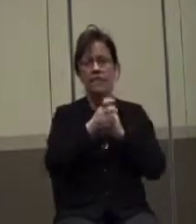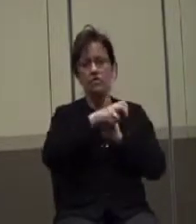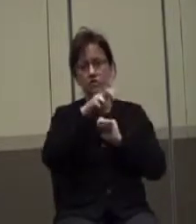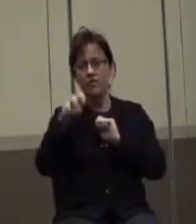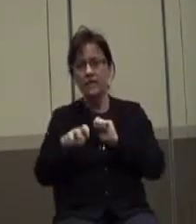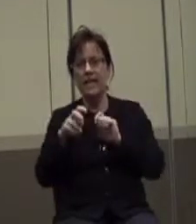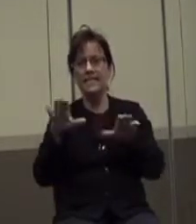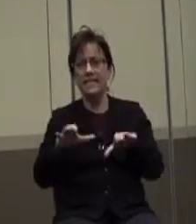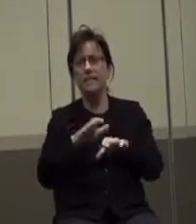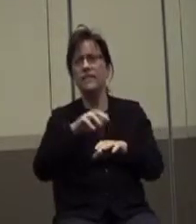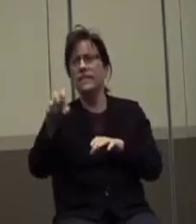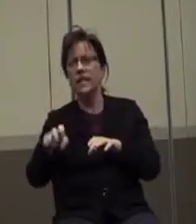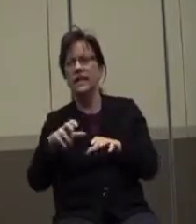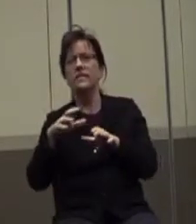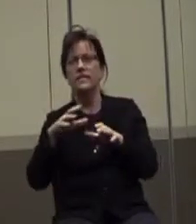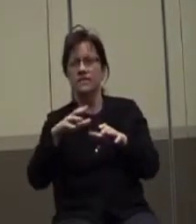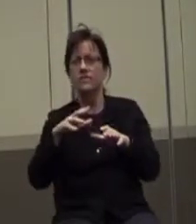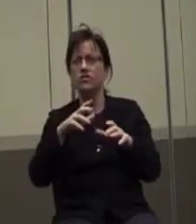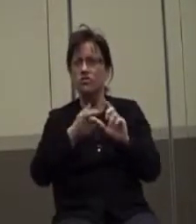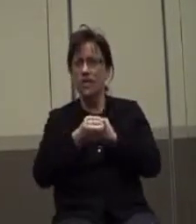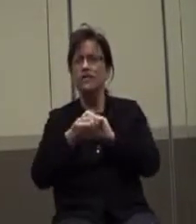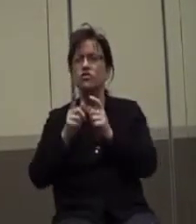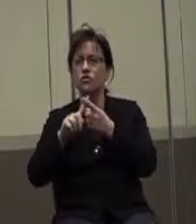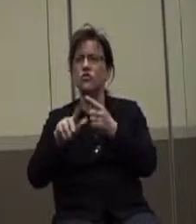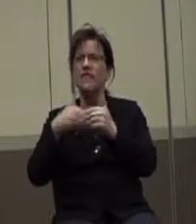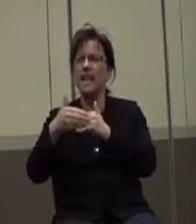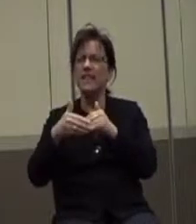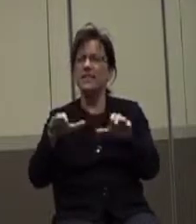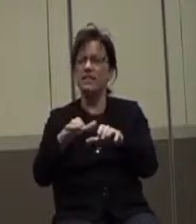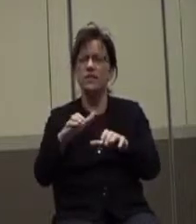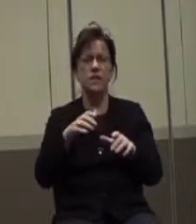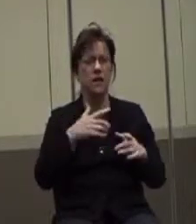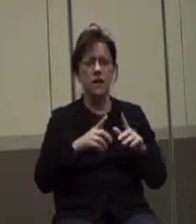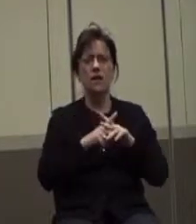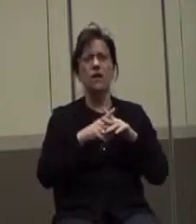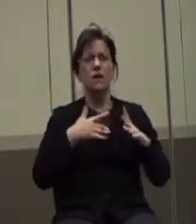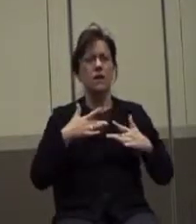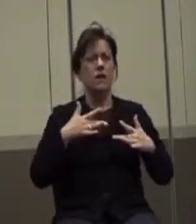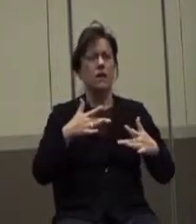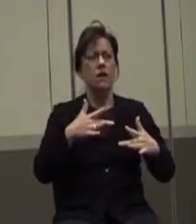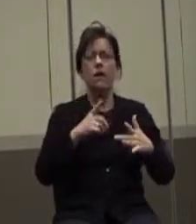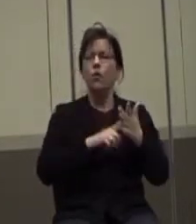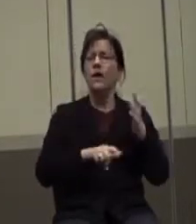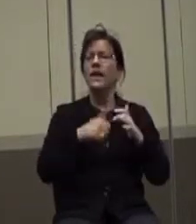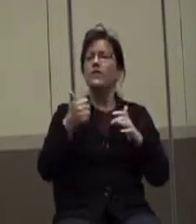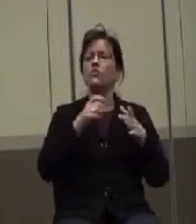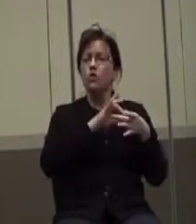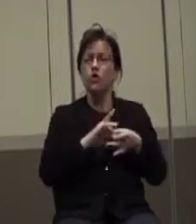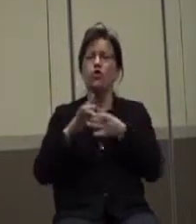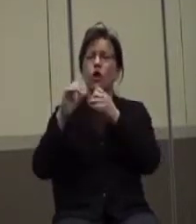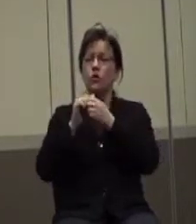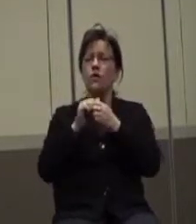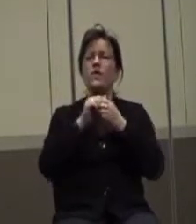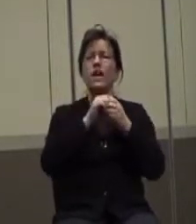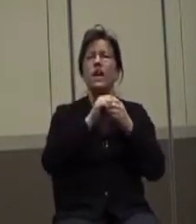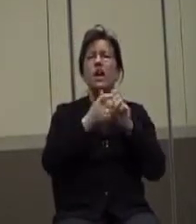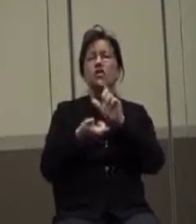problem. Okay, and now you brought up anxiety. What else is going to go along with a transition for a child like